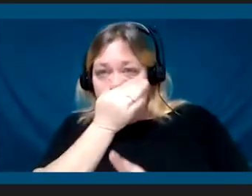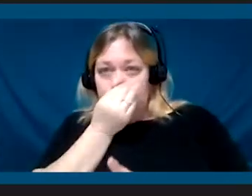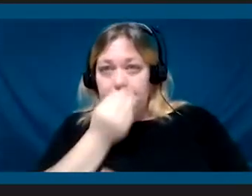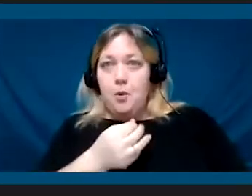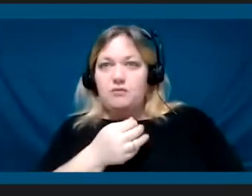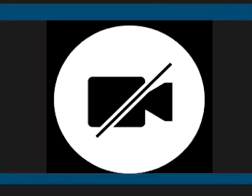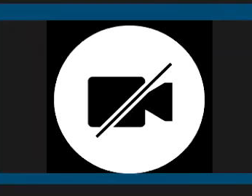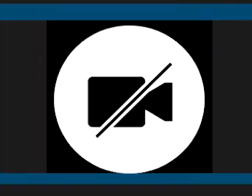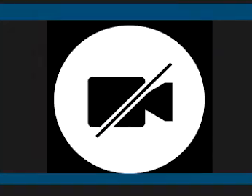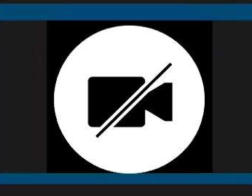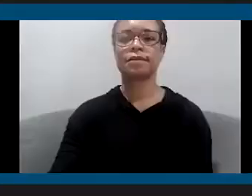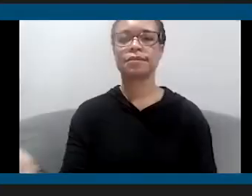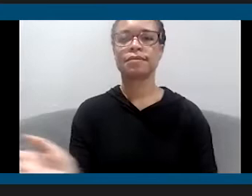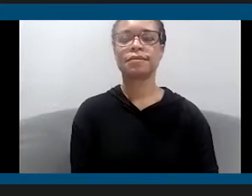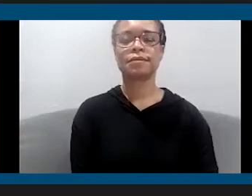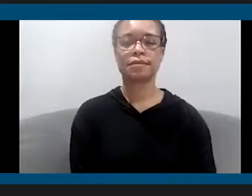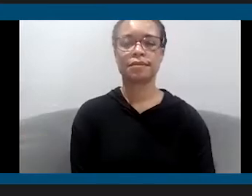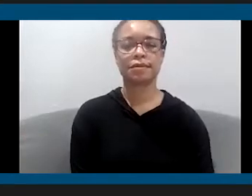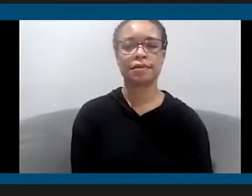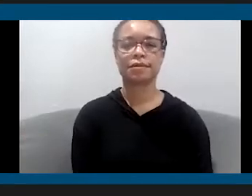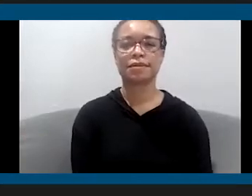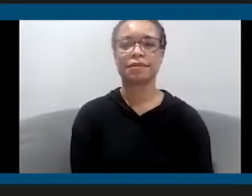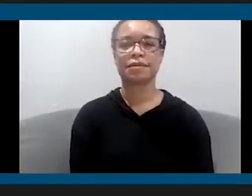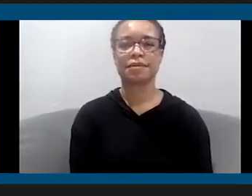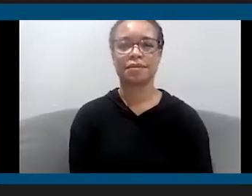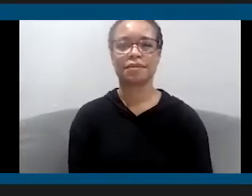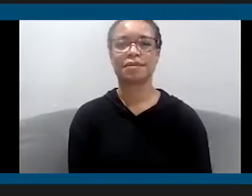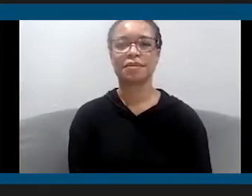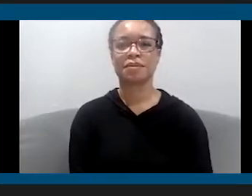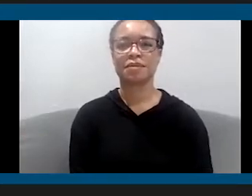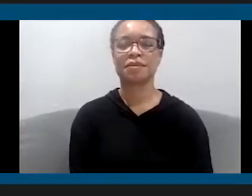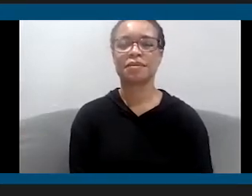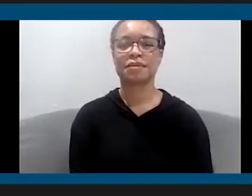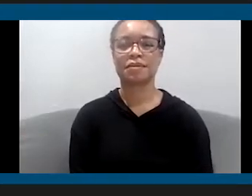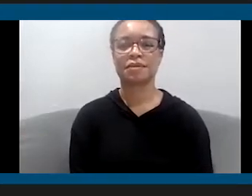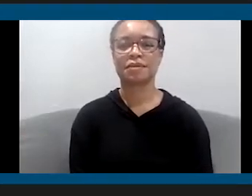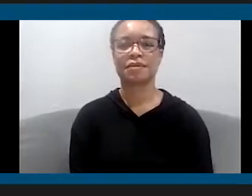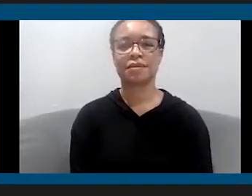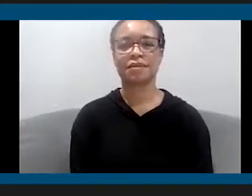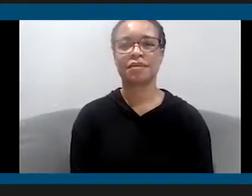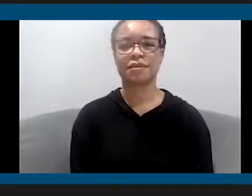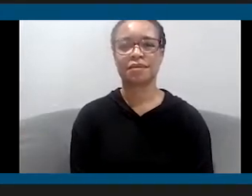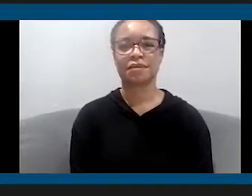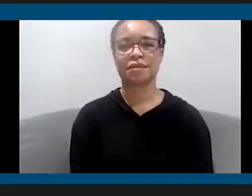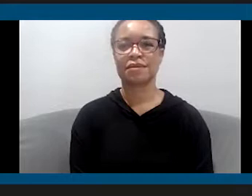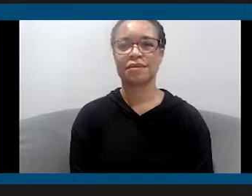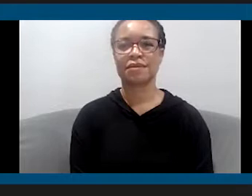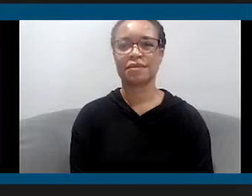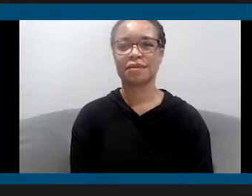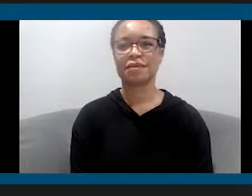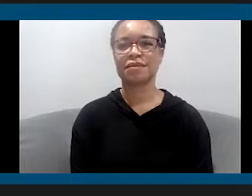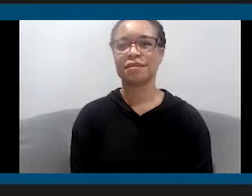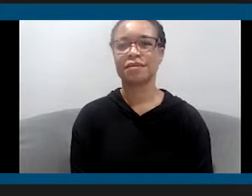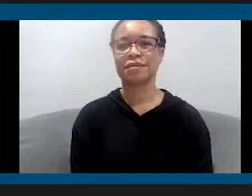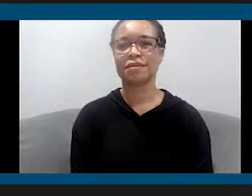Yes. So as the said, Eid is about family and for getting together